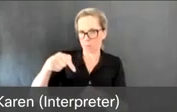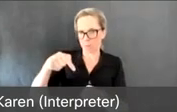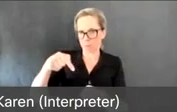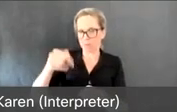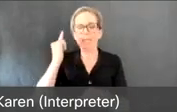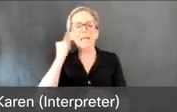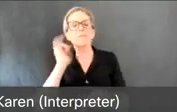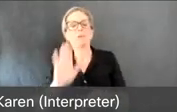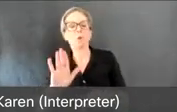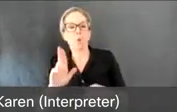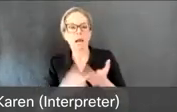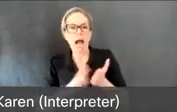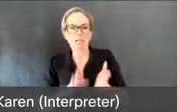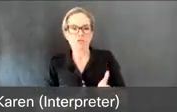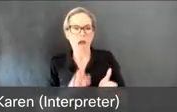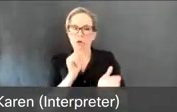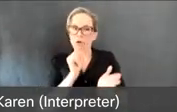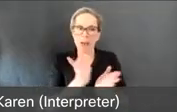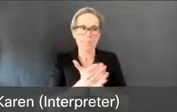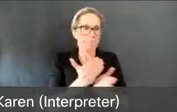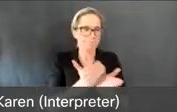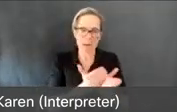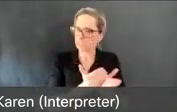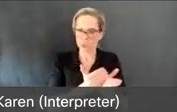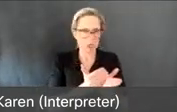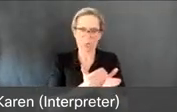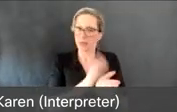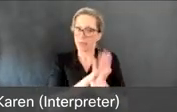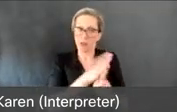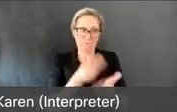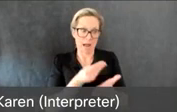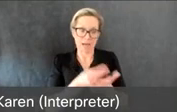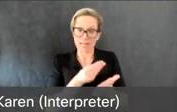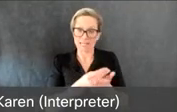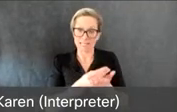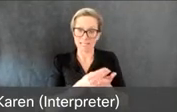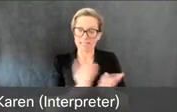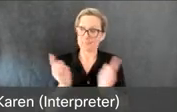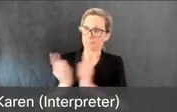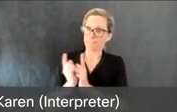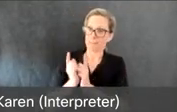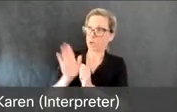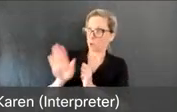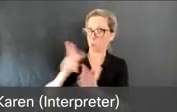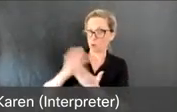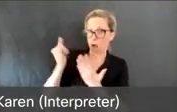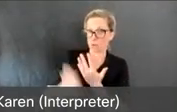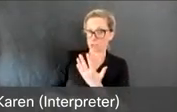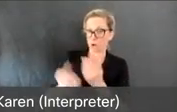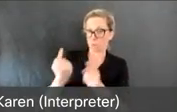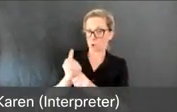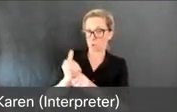not budgeted their finances to meet your project in accordance